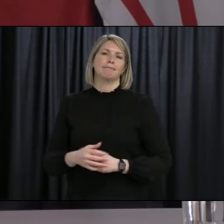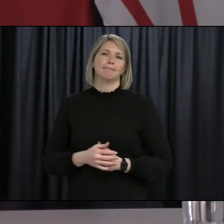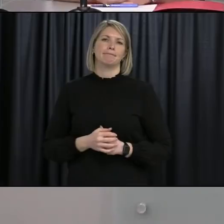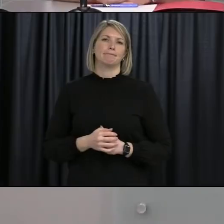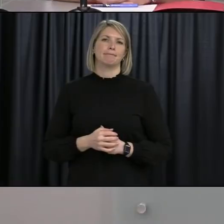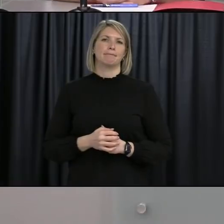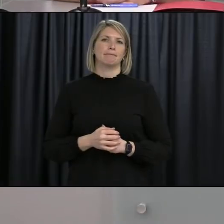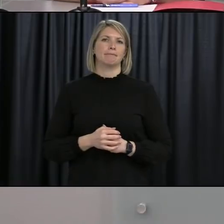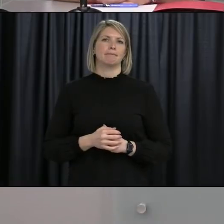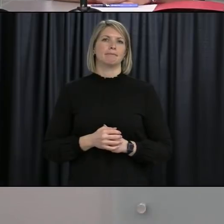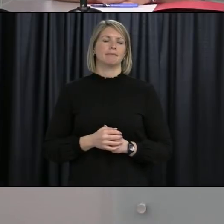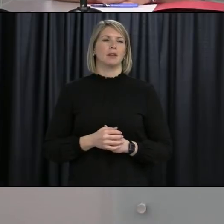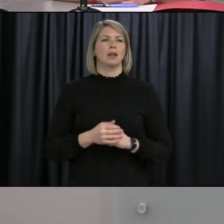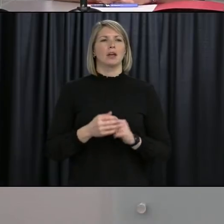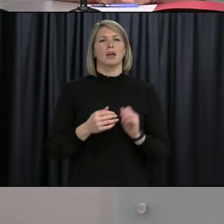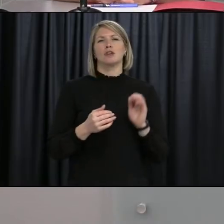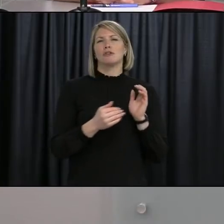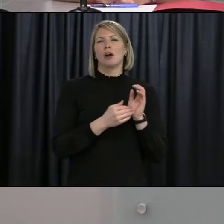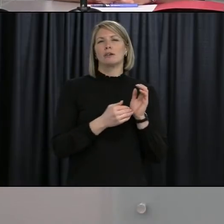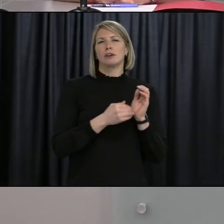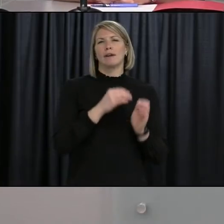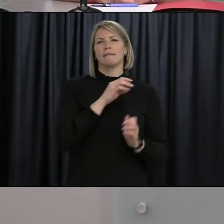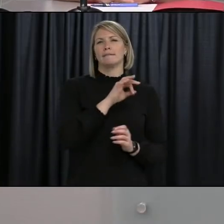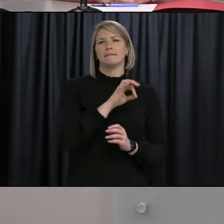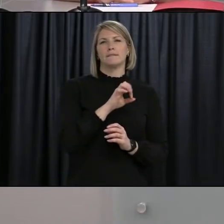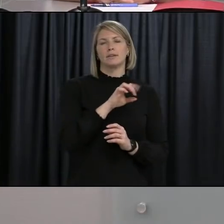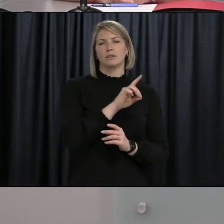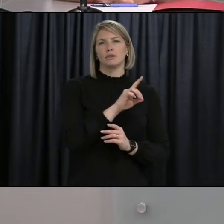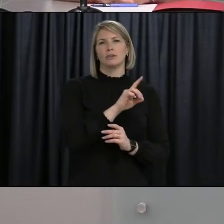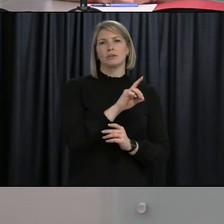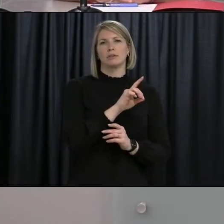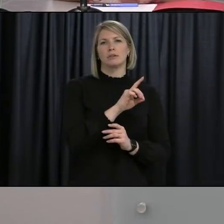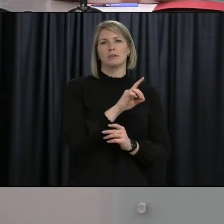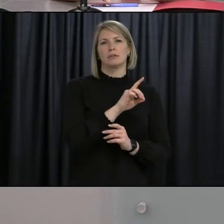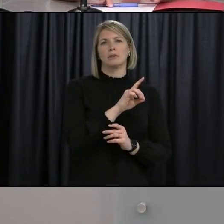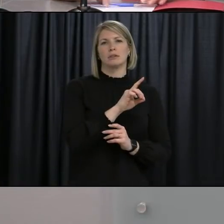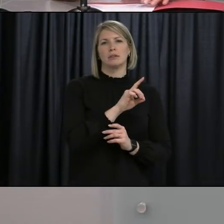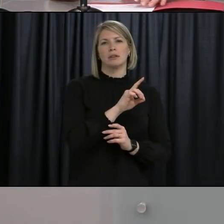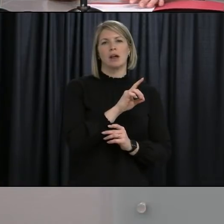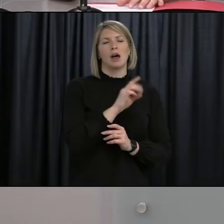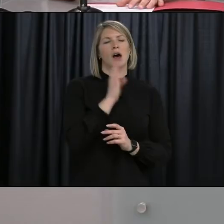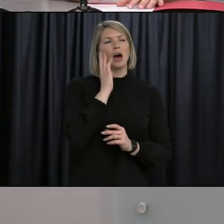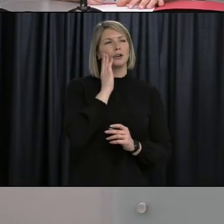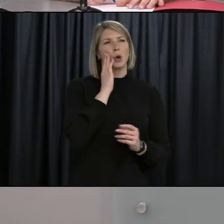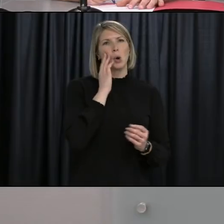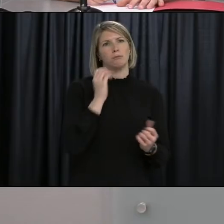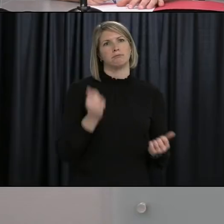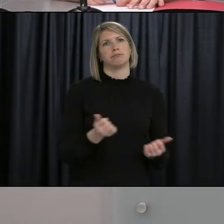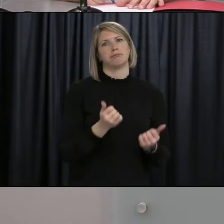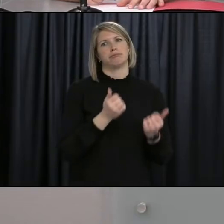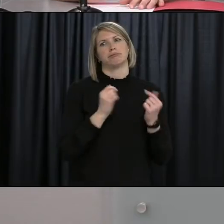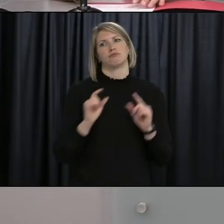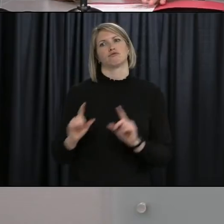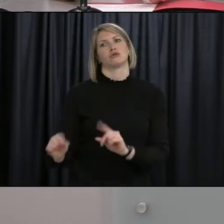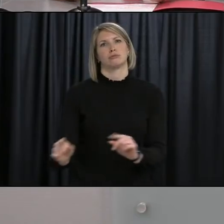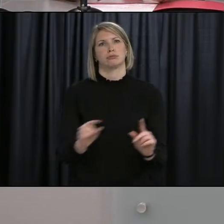This question is for Dr. Fitzgerald. I know you don't address rumor-based questions, but the rumor mill has been on bust. Can you